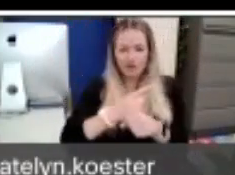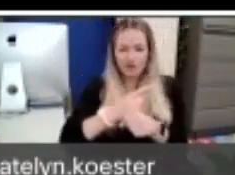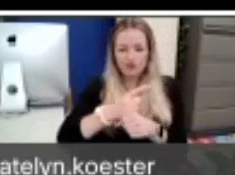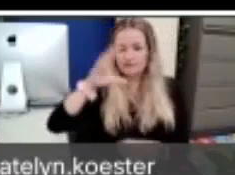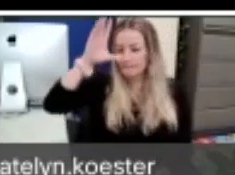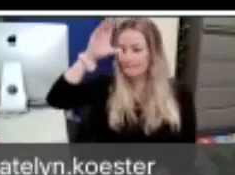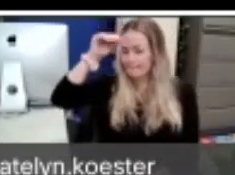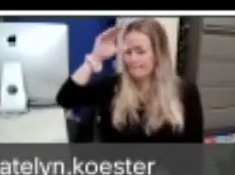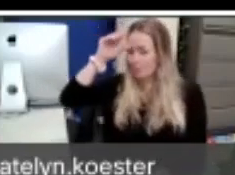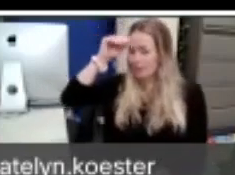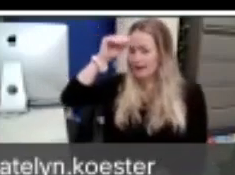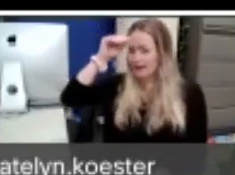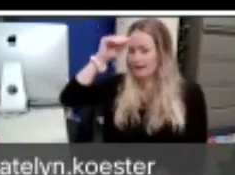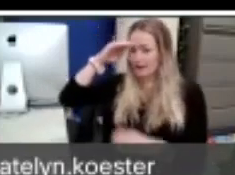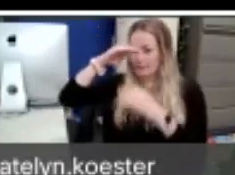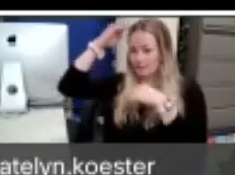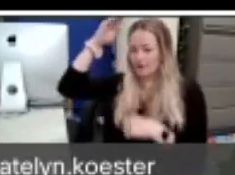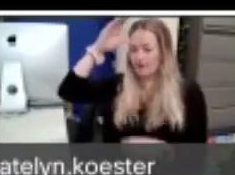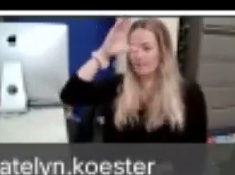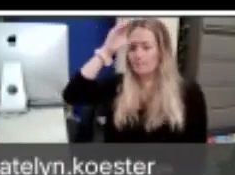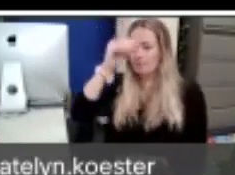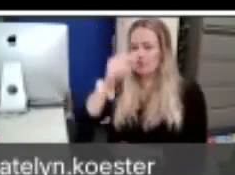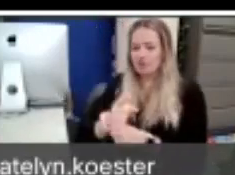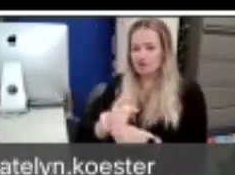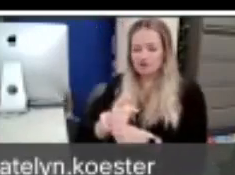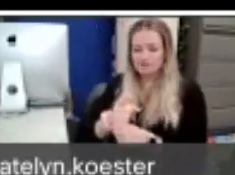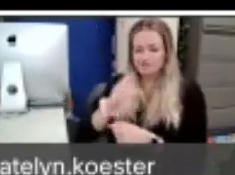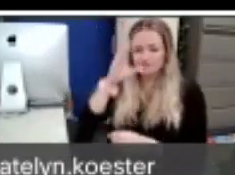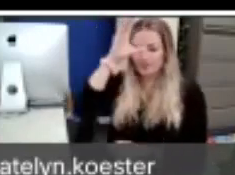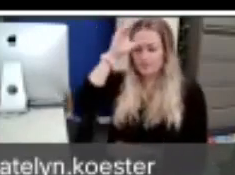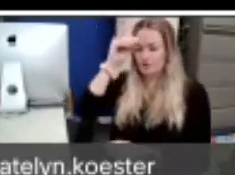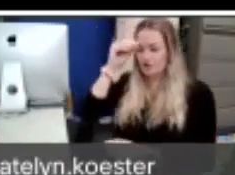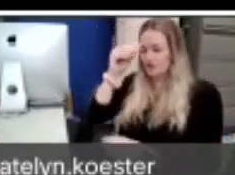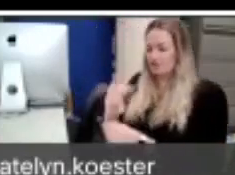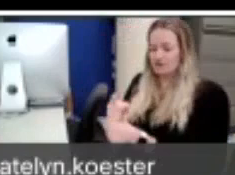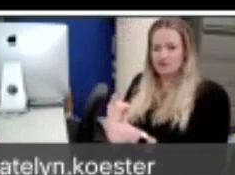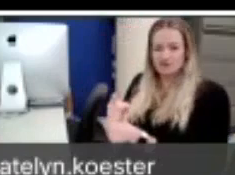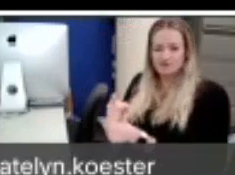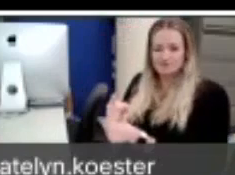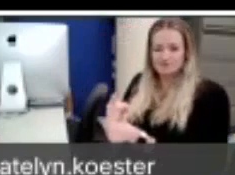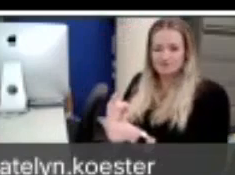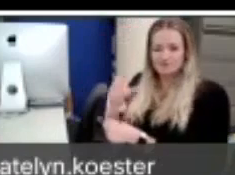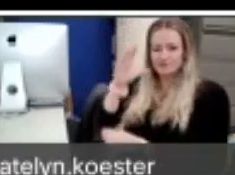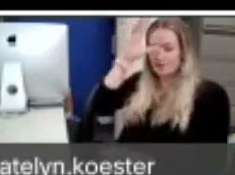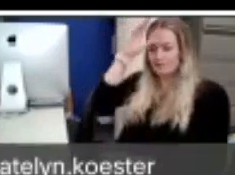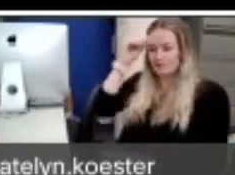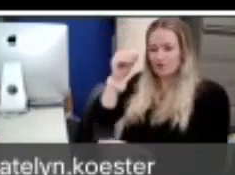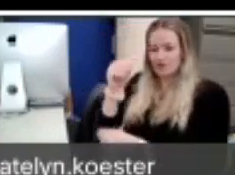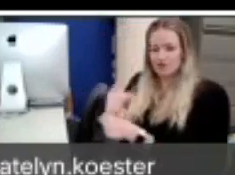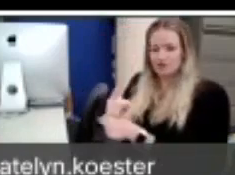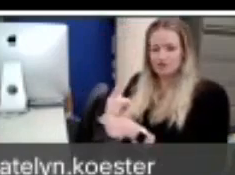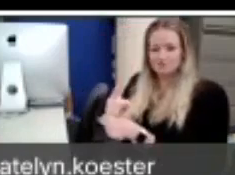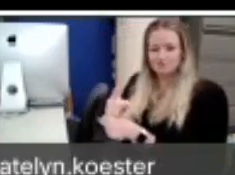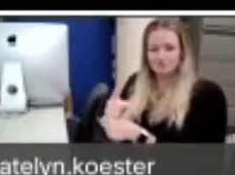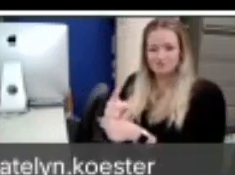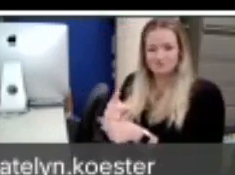Okay, so brother, this, because that's the sign for boy, because it's the male. So brother, and then it comes